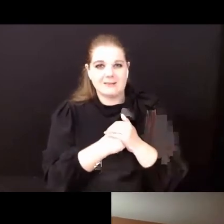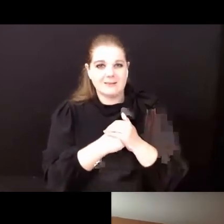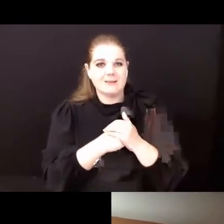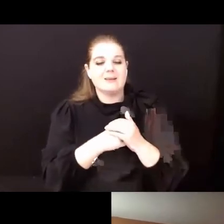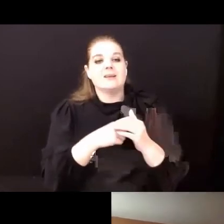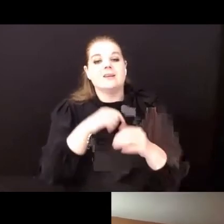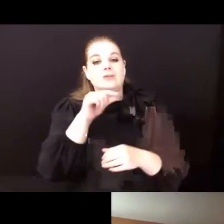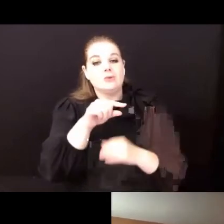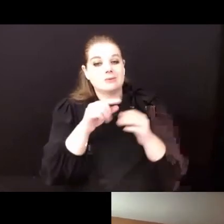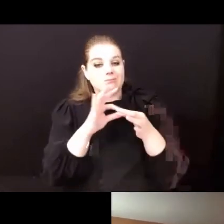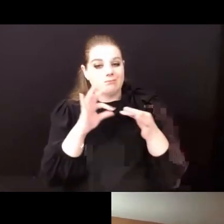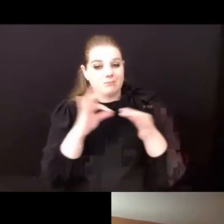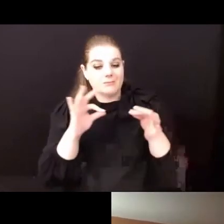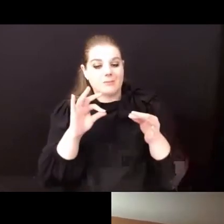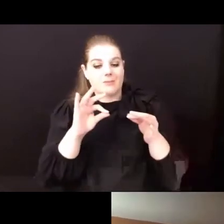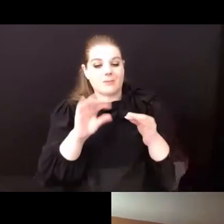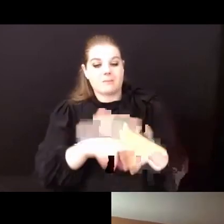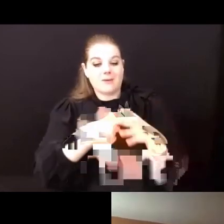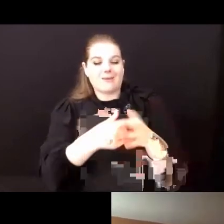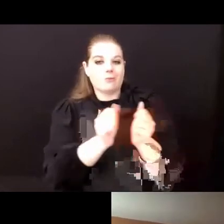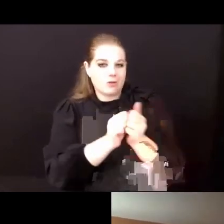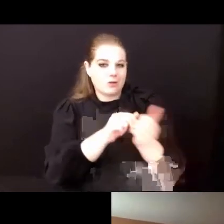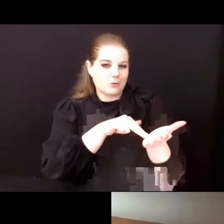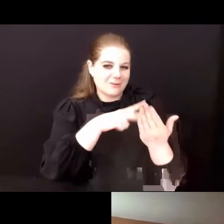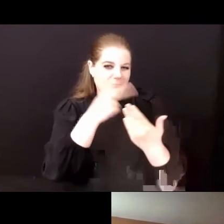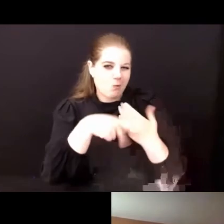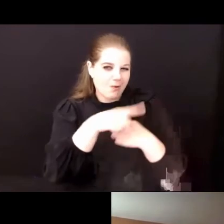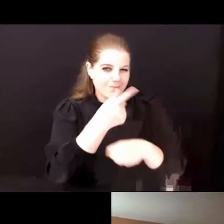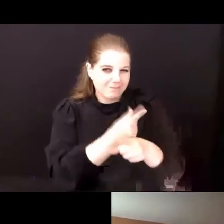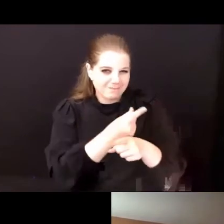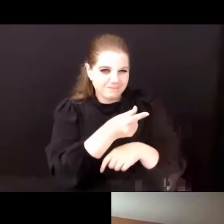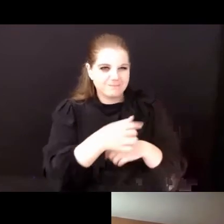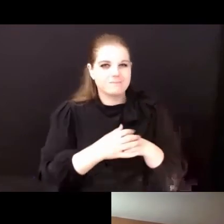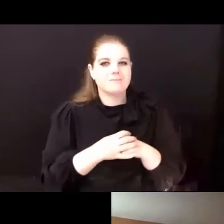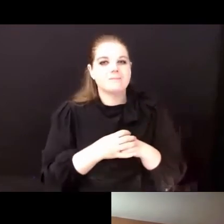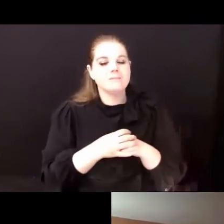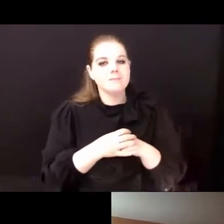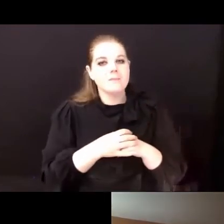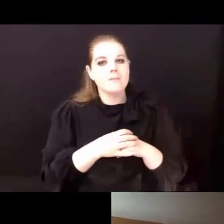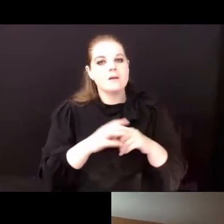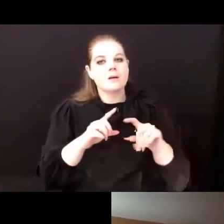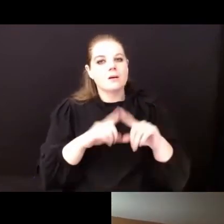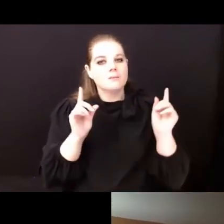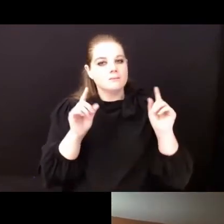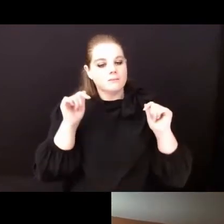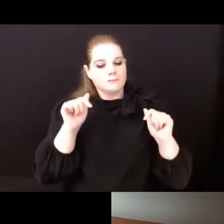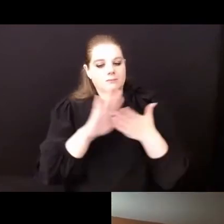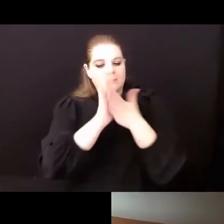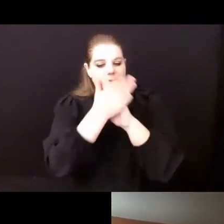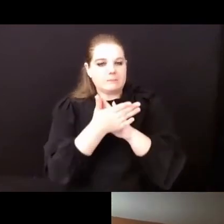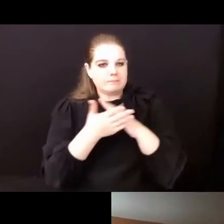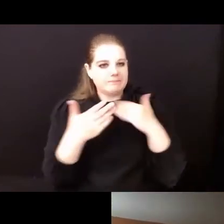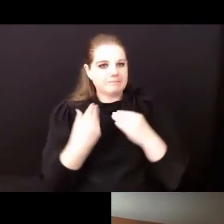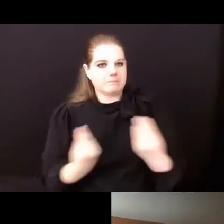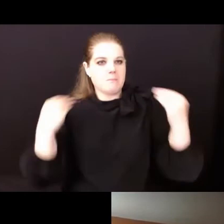it began with the nursing program, but it has become so much more